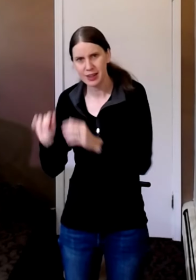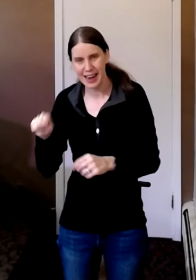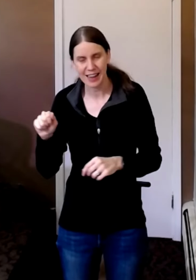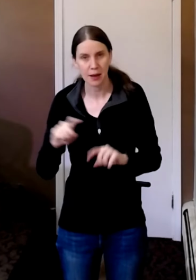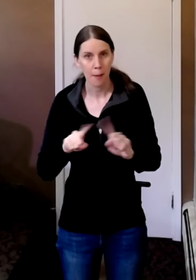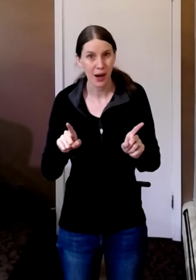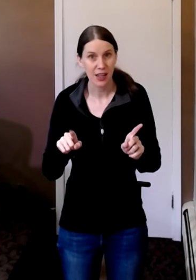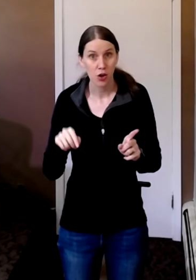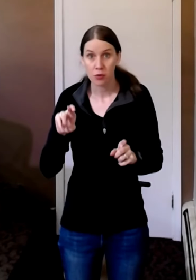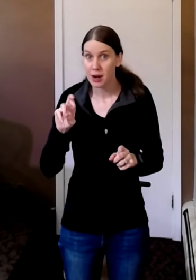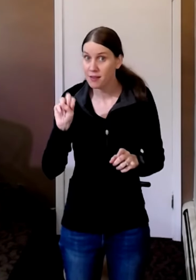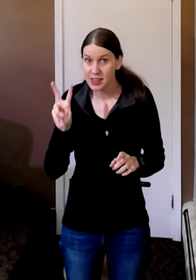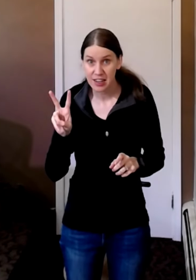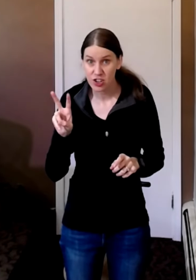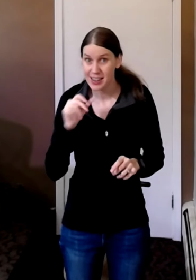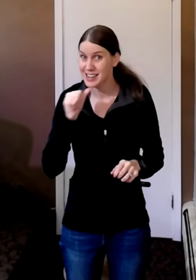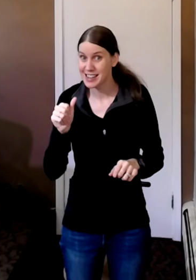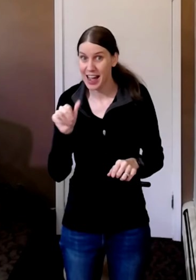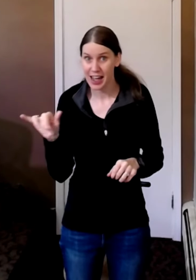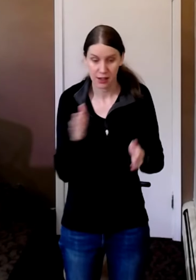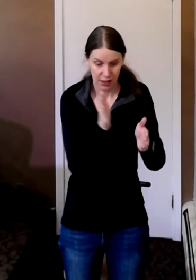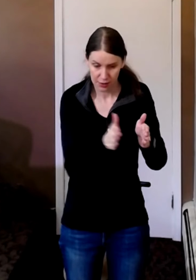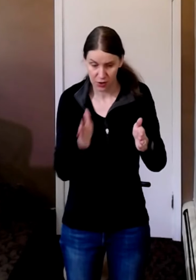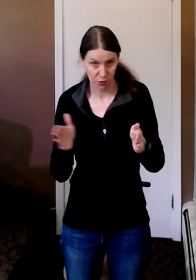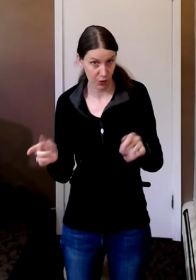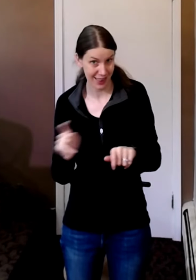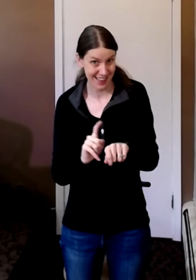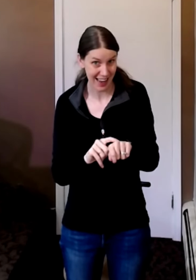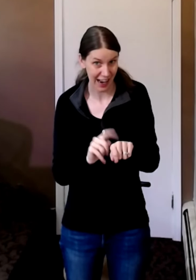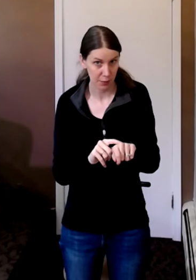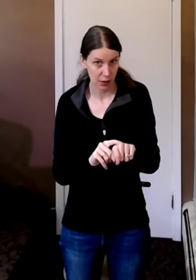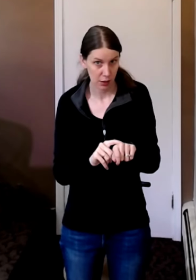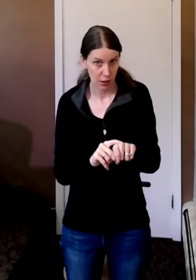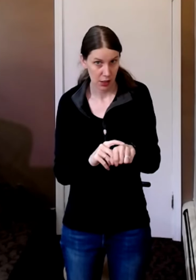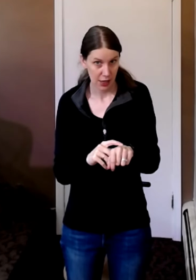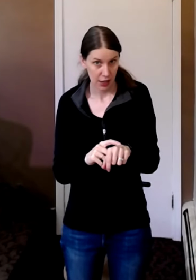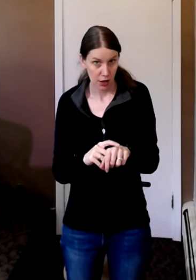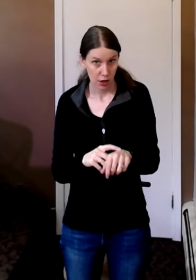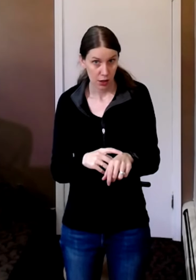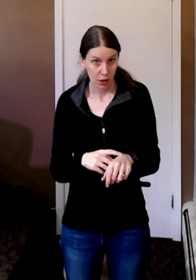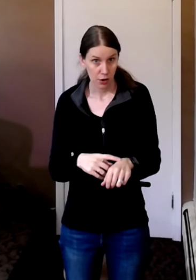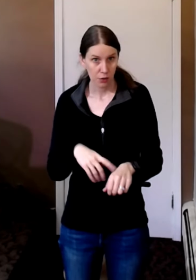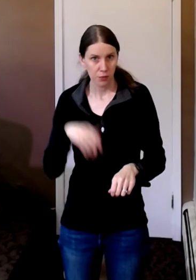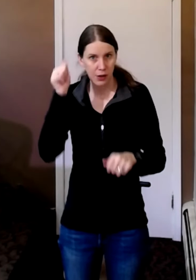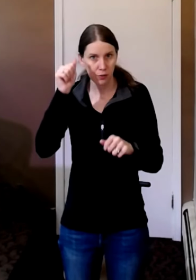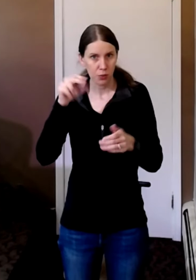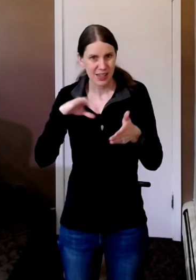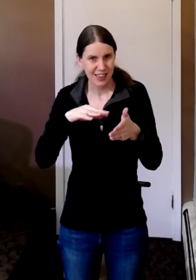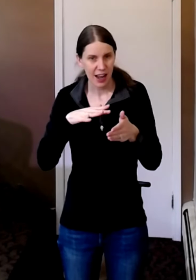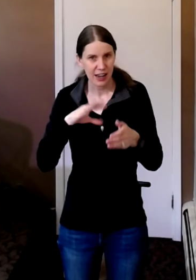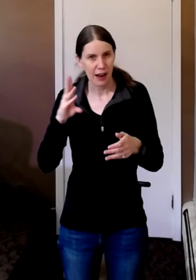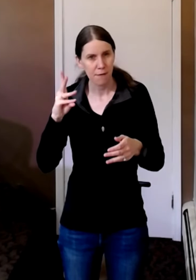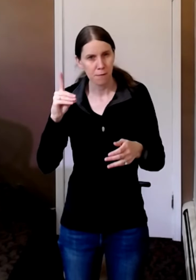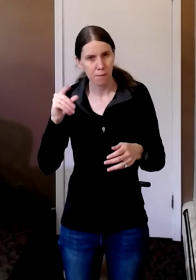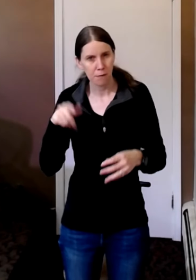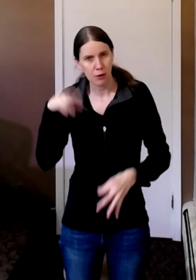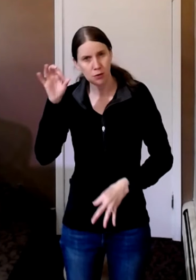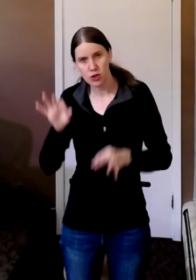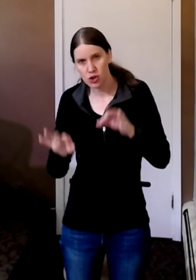didn't lay out Revelation chronologically. So we are going back with some details of specific